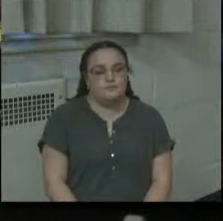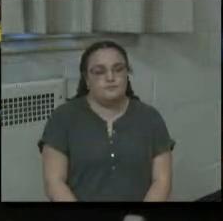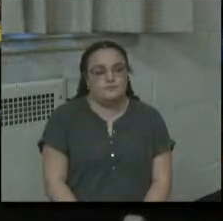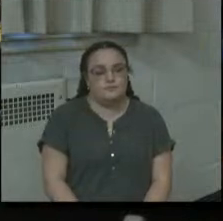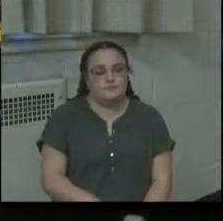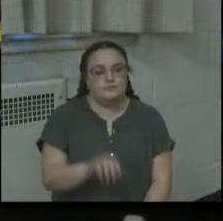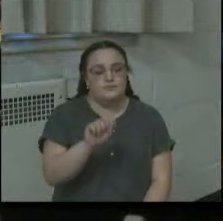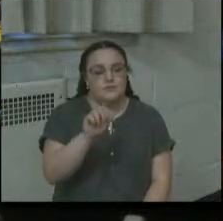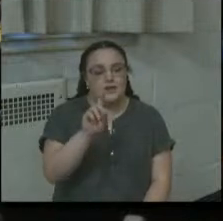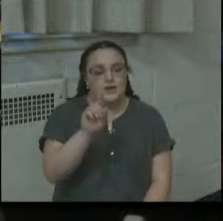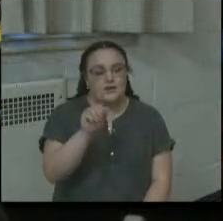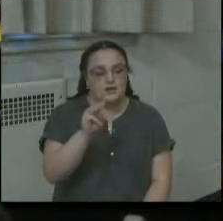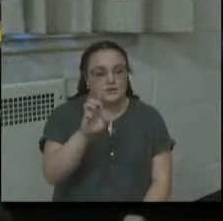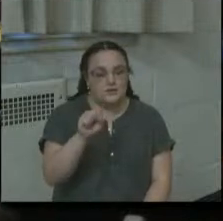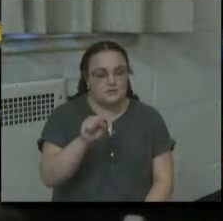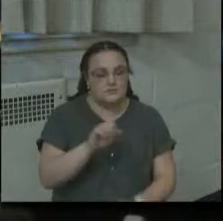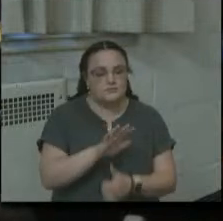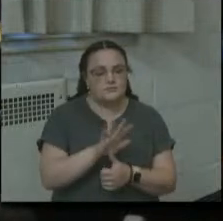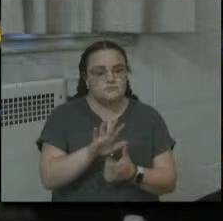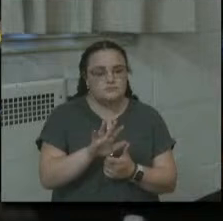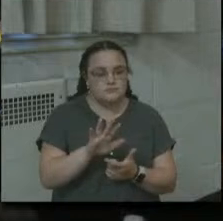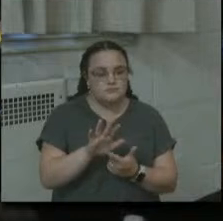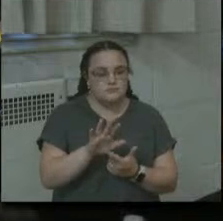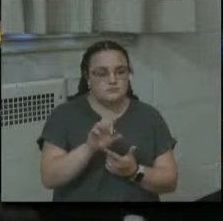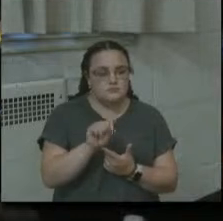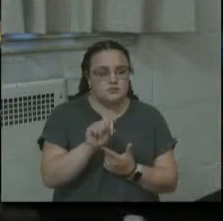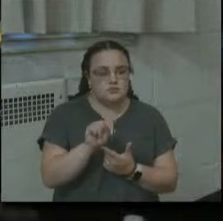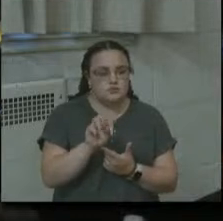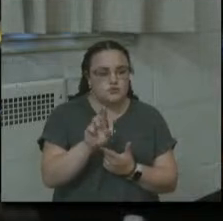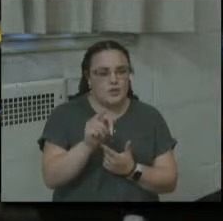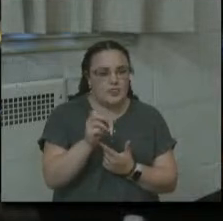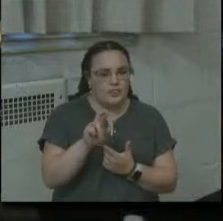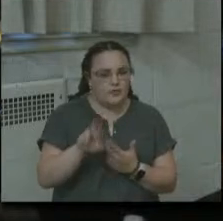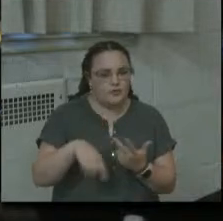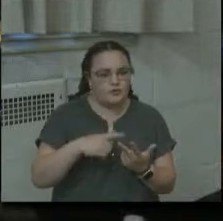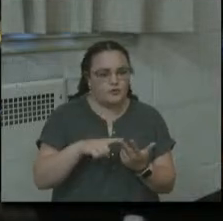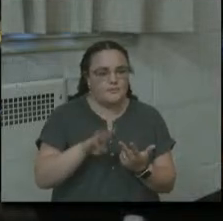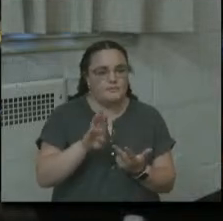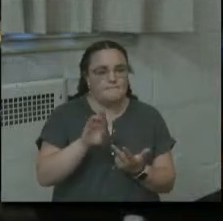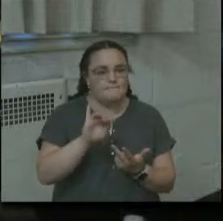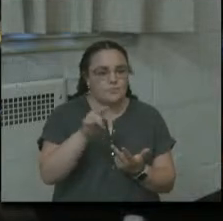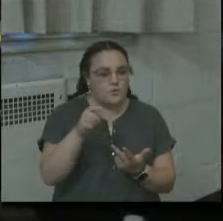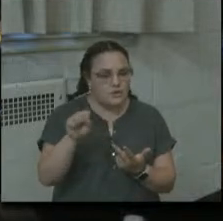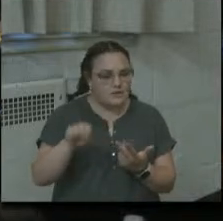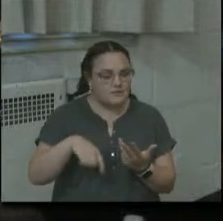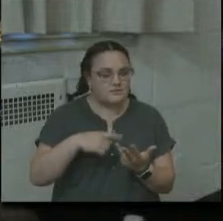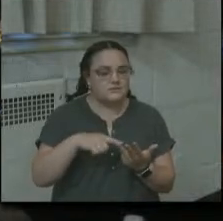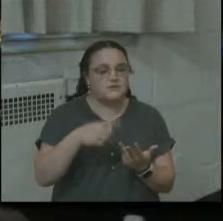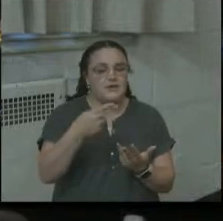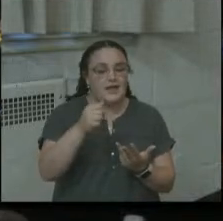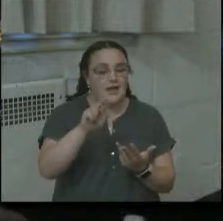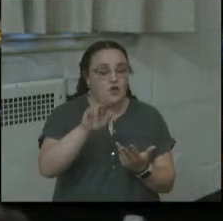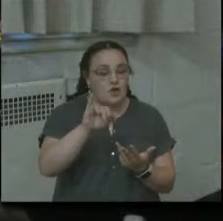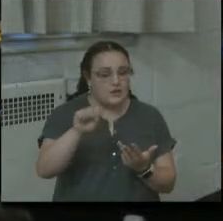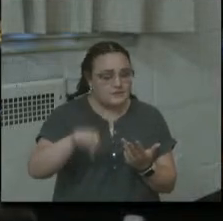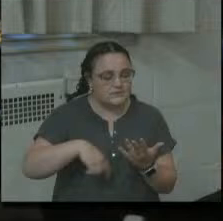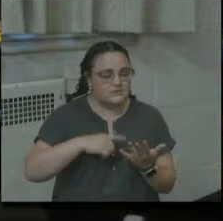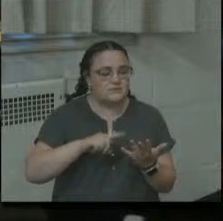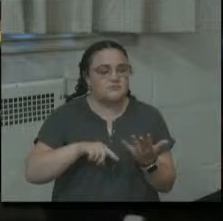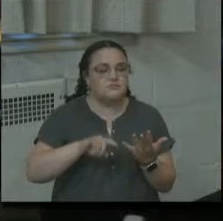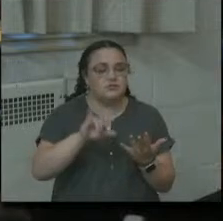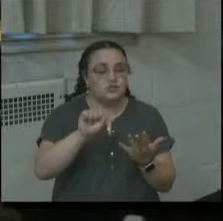Mrs. Adams Stafford. Aye. Ms. Booth Estrada. Aye. Mr. Briggs. Aye. Dr. Harris. Aye. Mr.